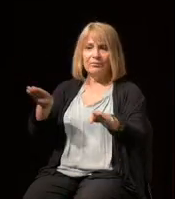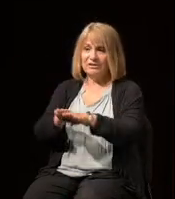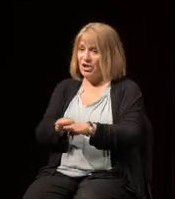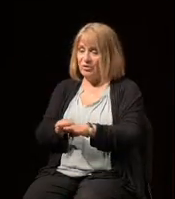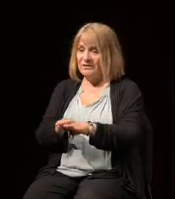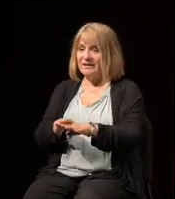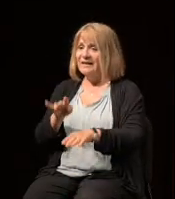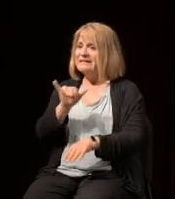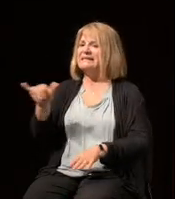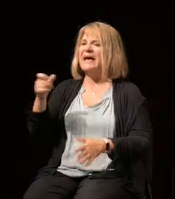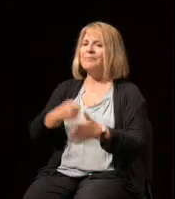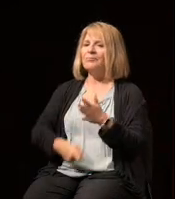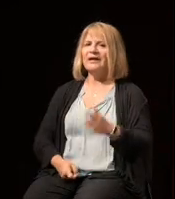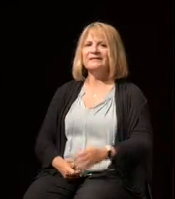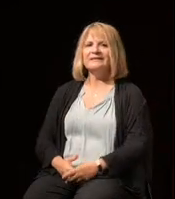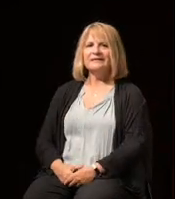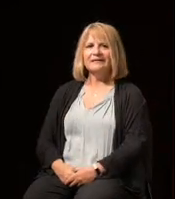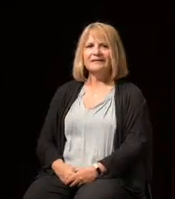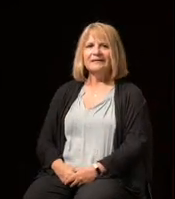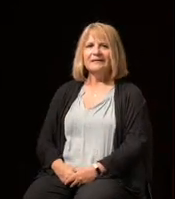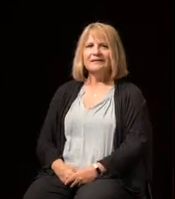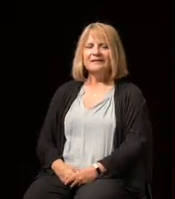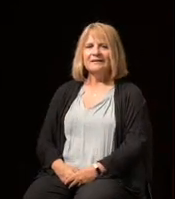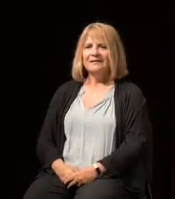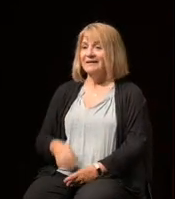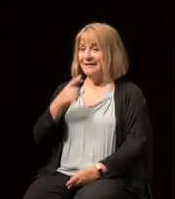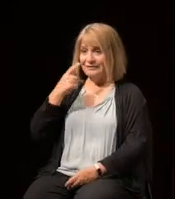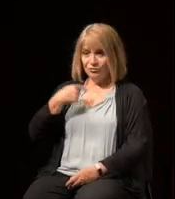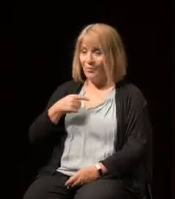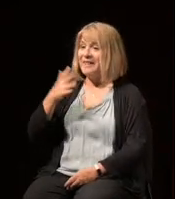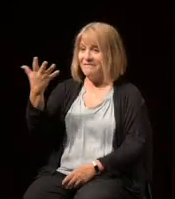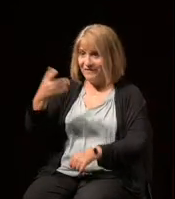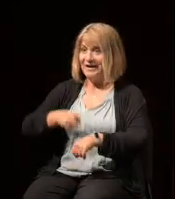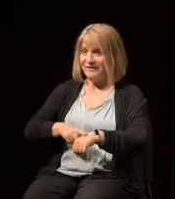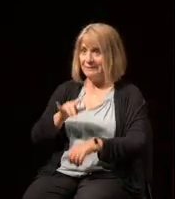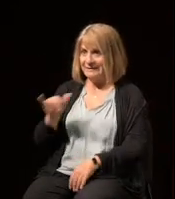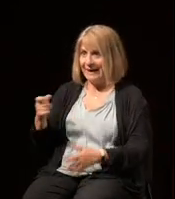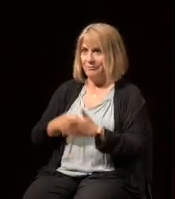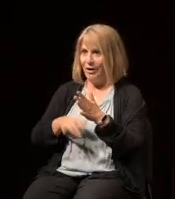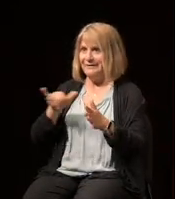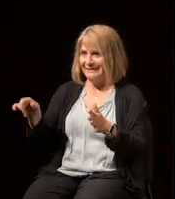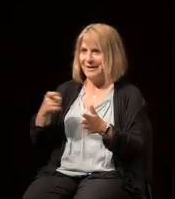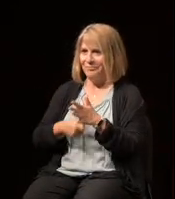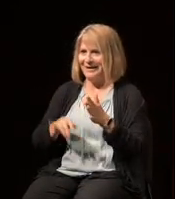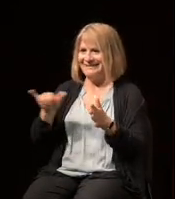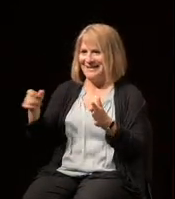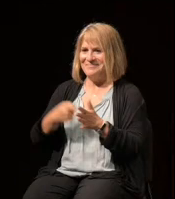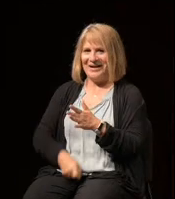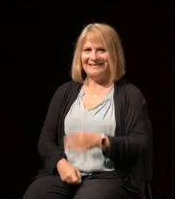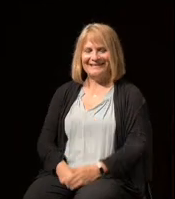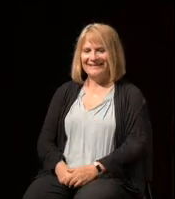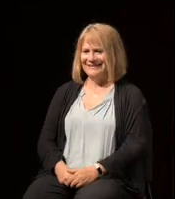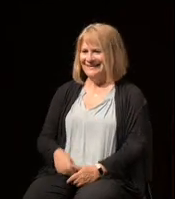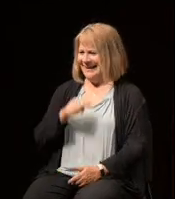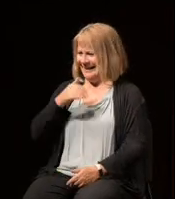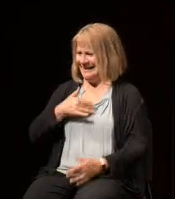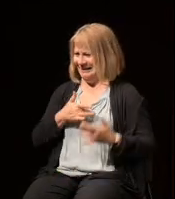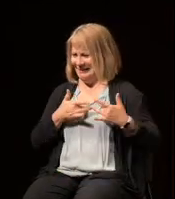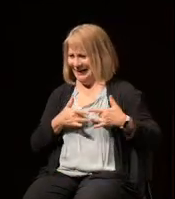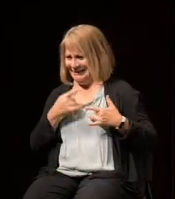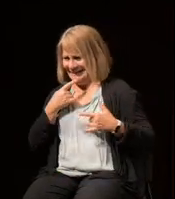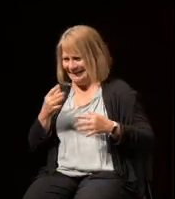he said. And he said it was the same price at least five times when he talked to us. You know, I didn't have the heart.